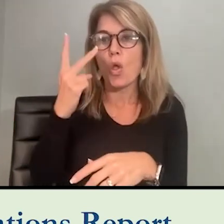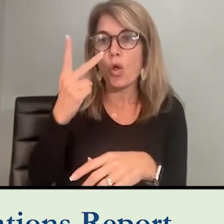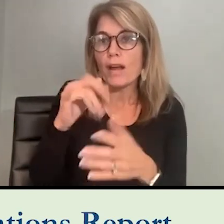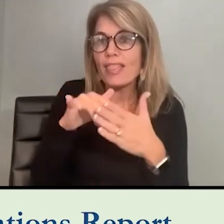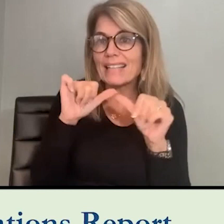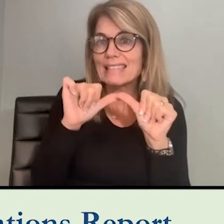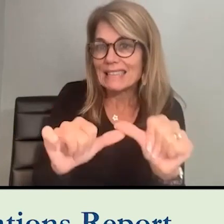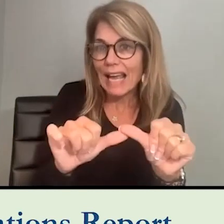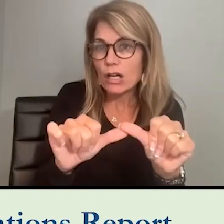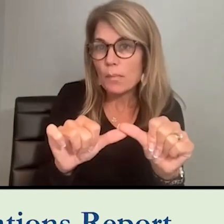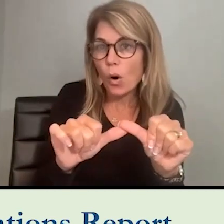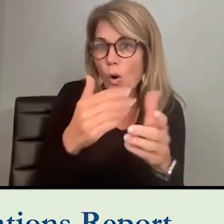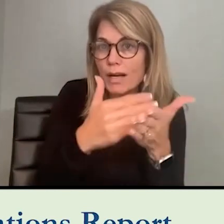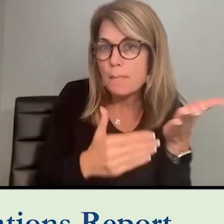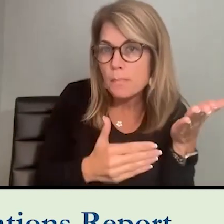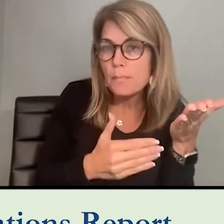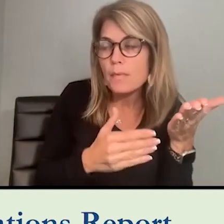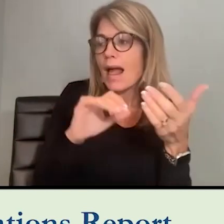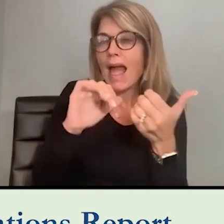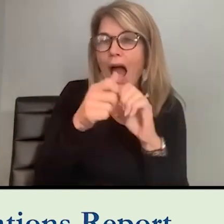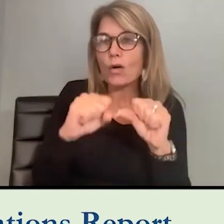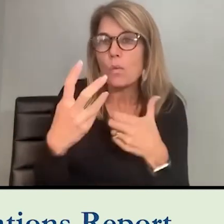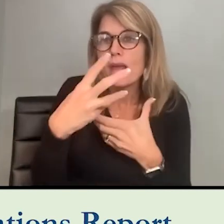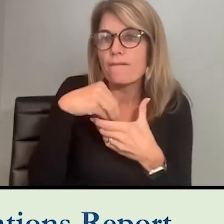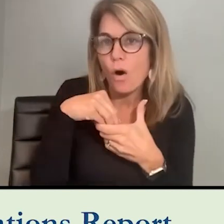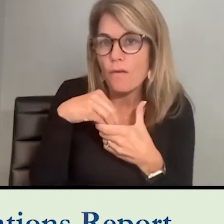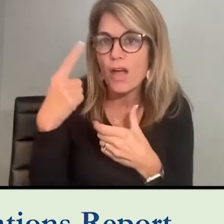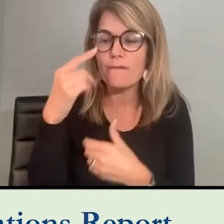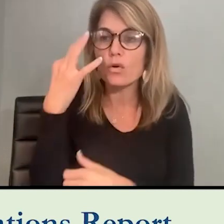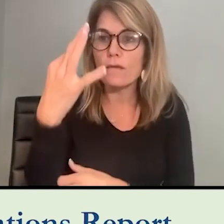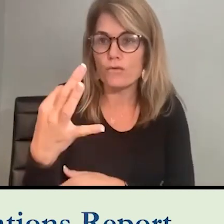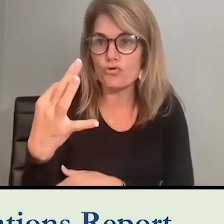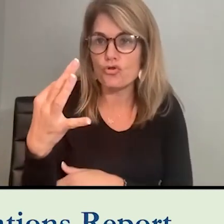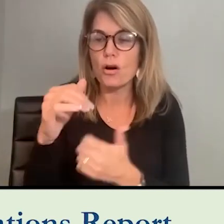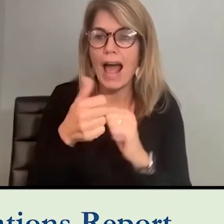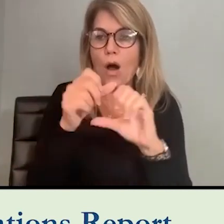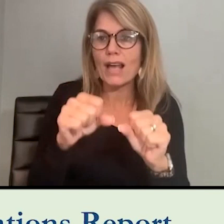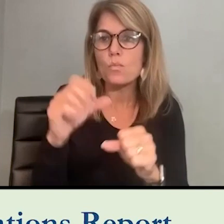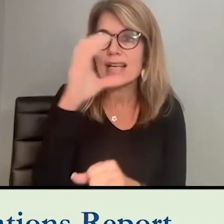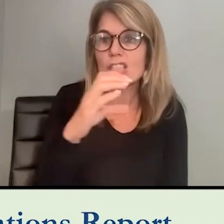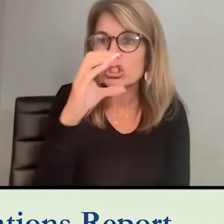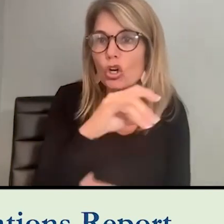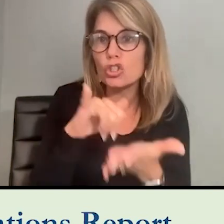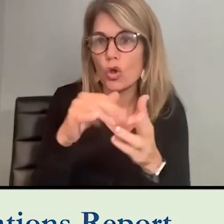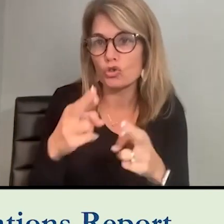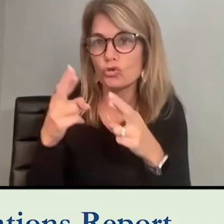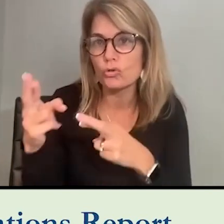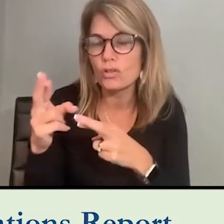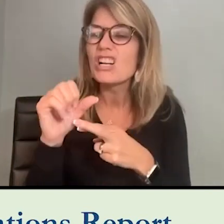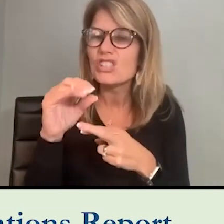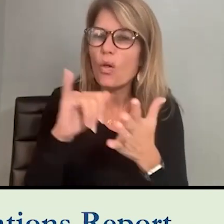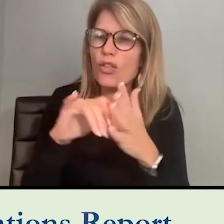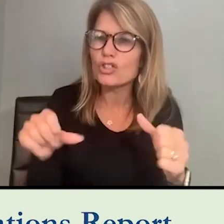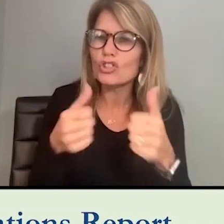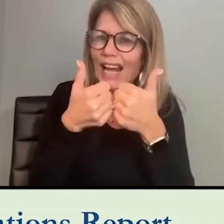how do we involve them so that they're better involved in the future and will want to seek the sources? So these are challenges that the states